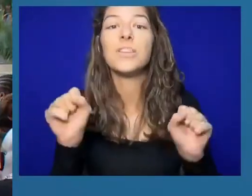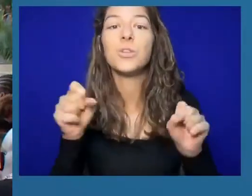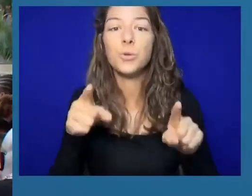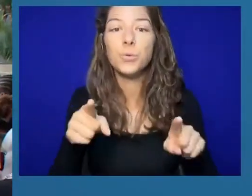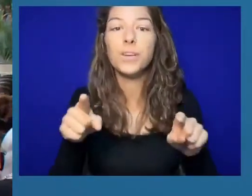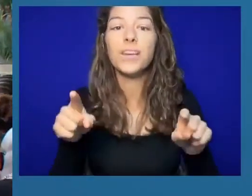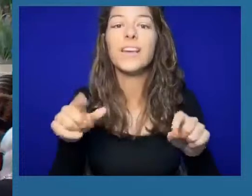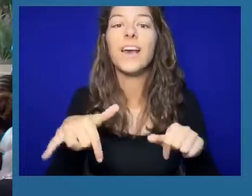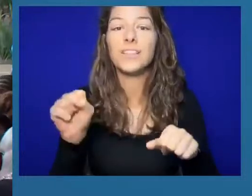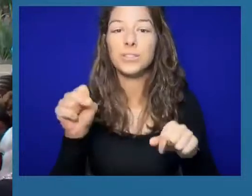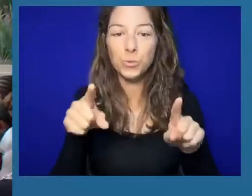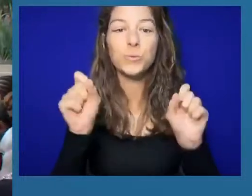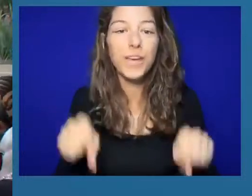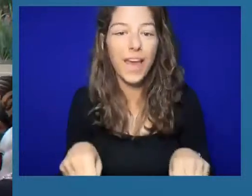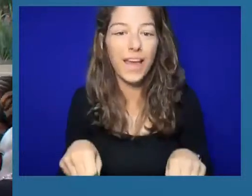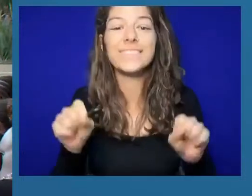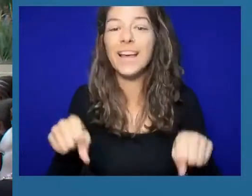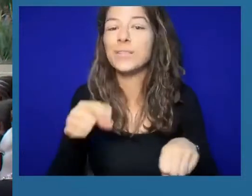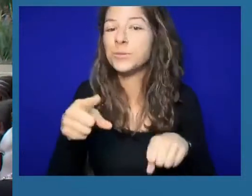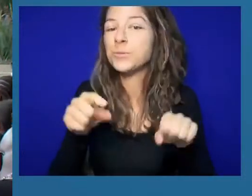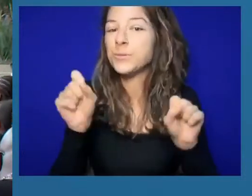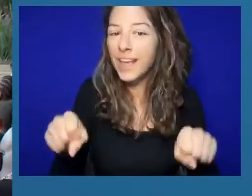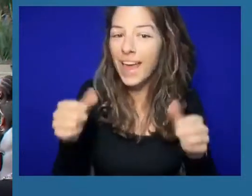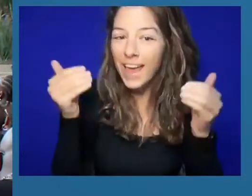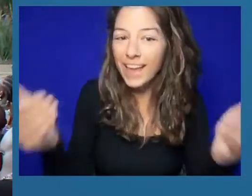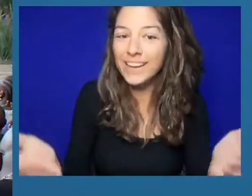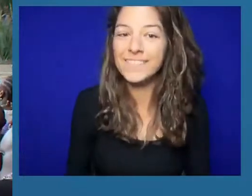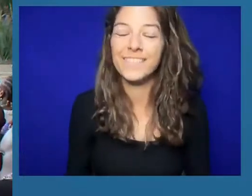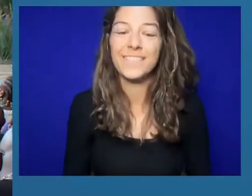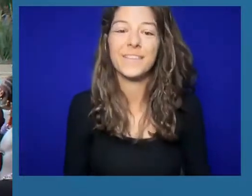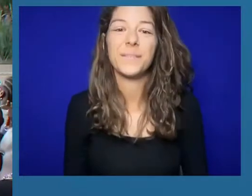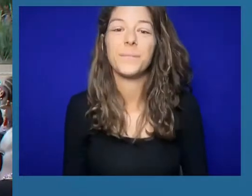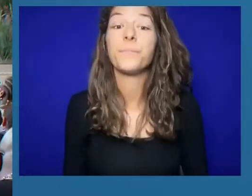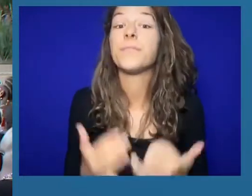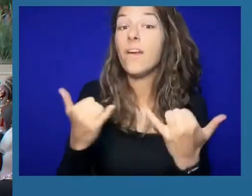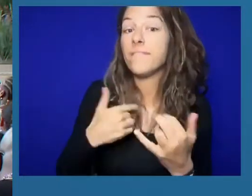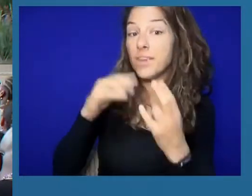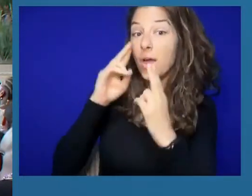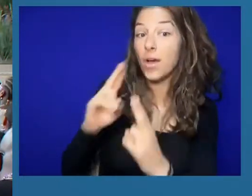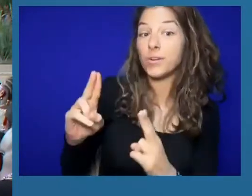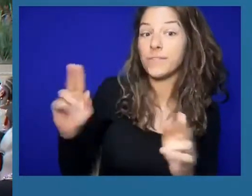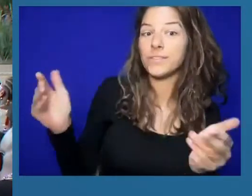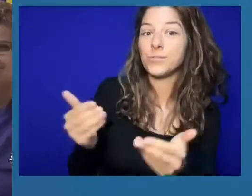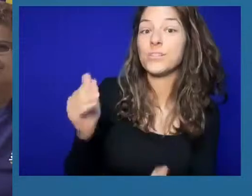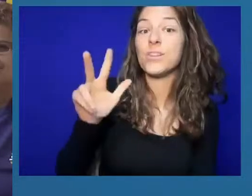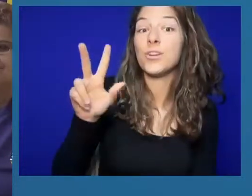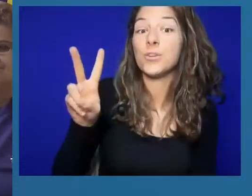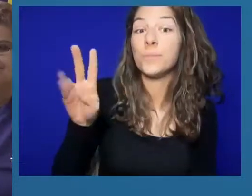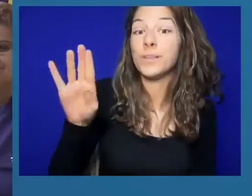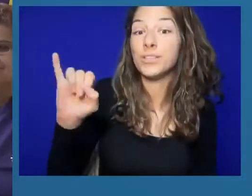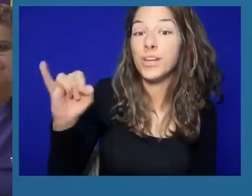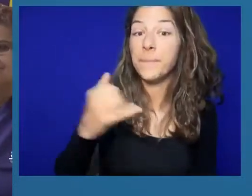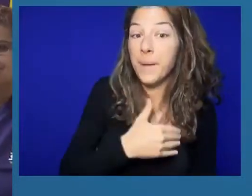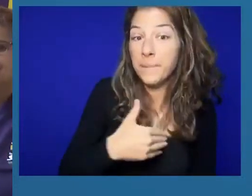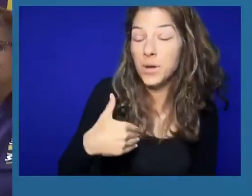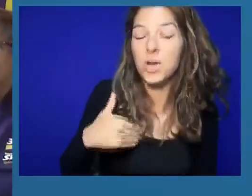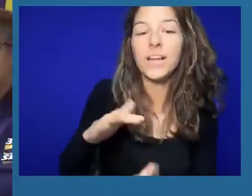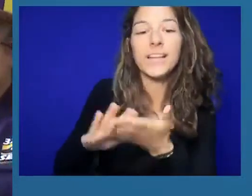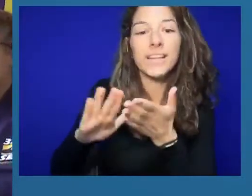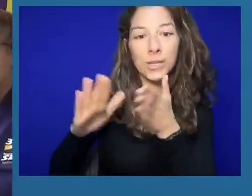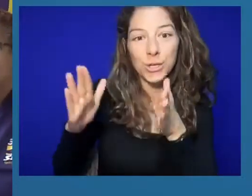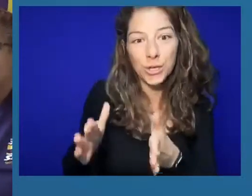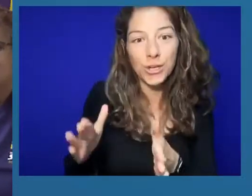So, want to introduce her? Yeah. So I have the honor of introducing a 32BJ member, a cleaner at the